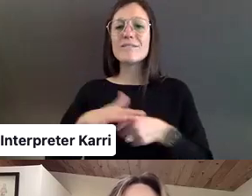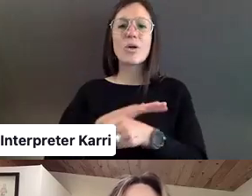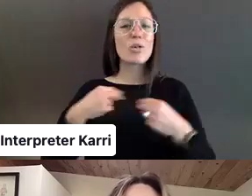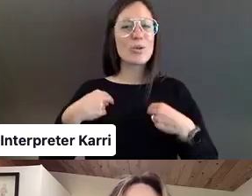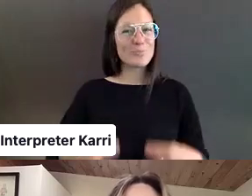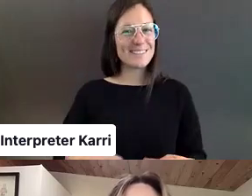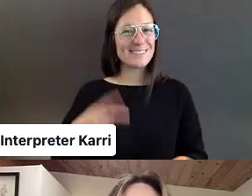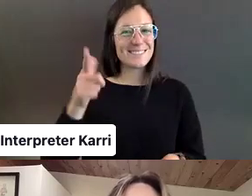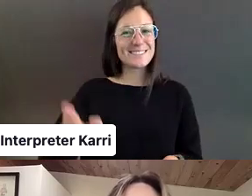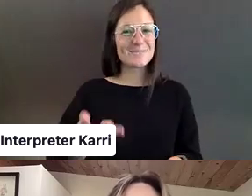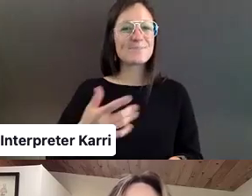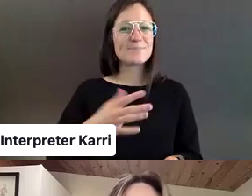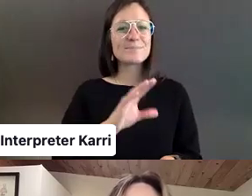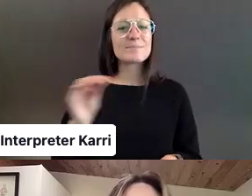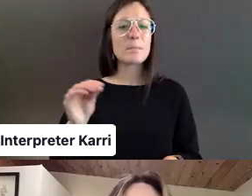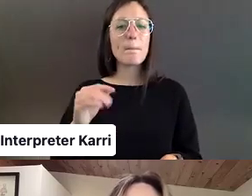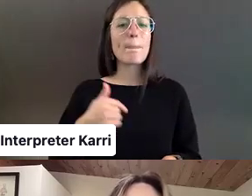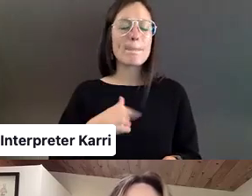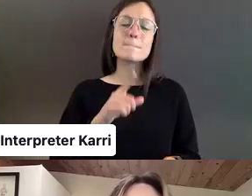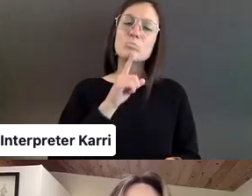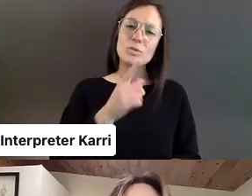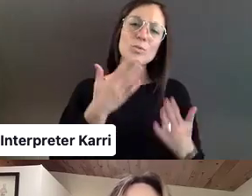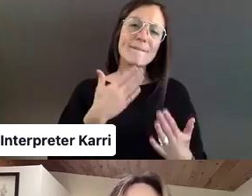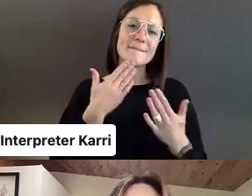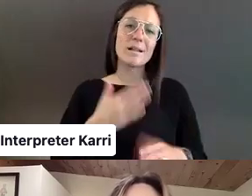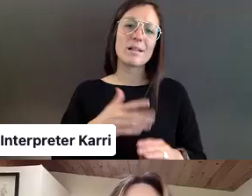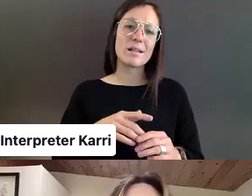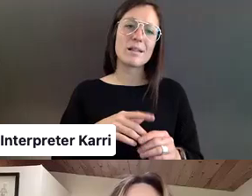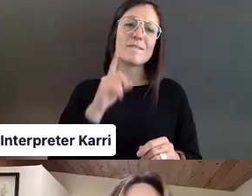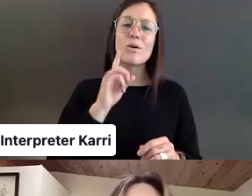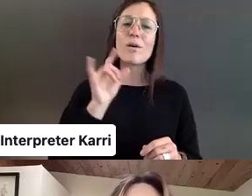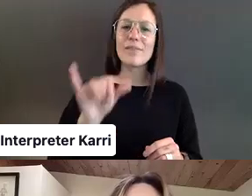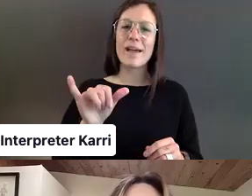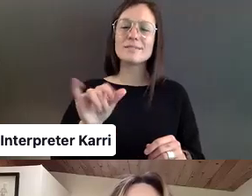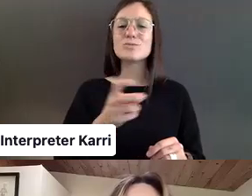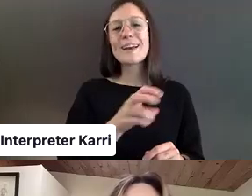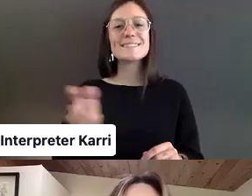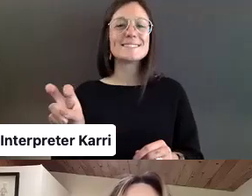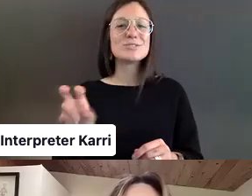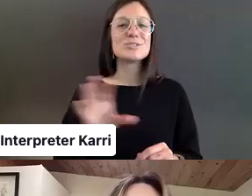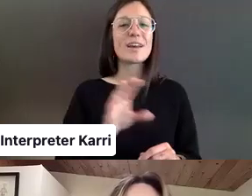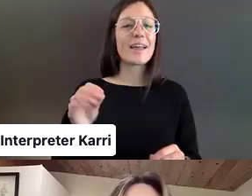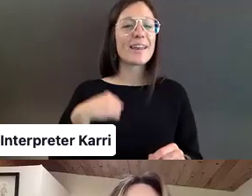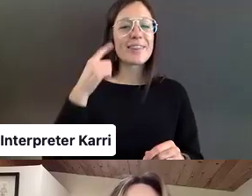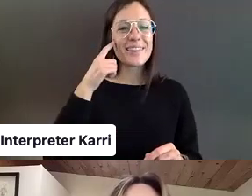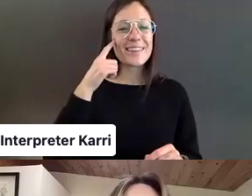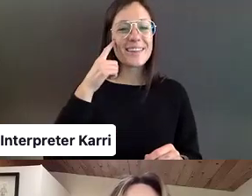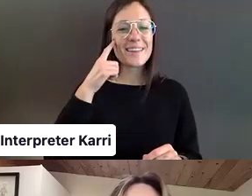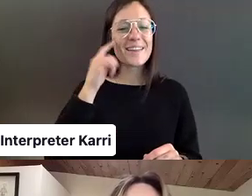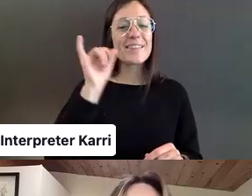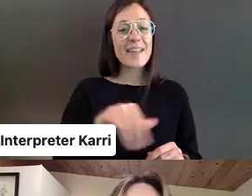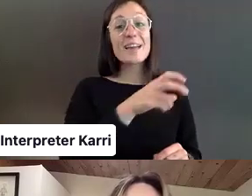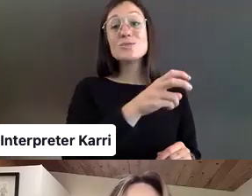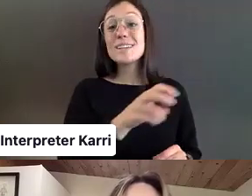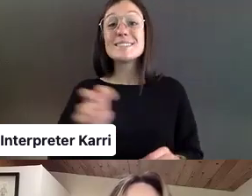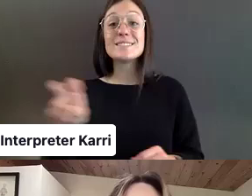beings. And I'm just really, really grateful for that transition. And I think that's transitioning in